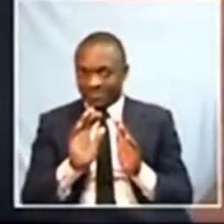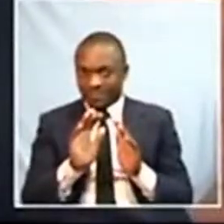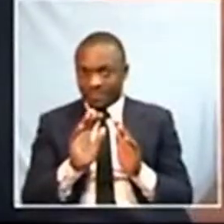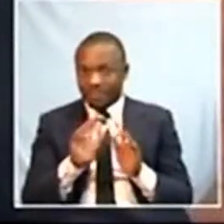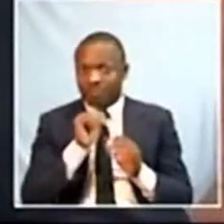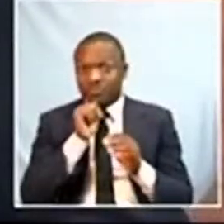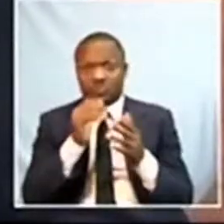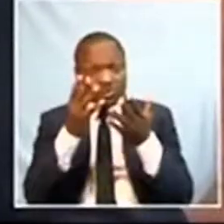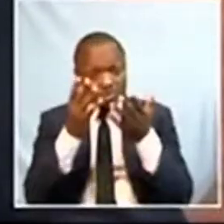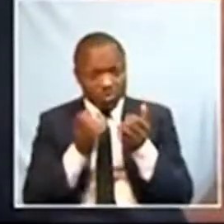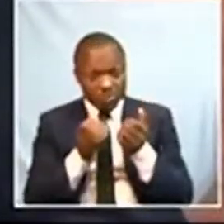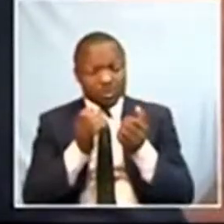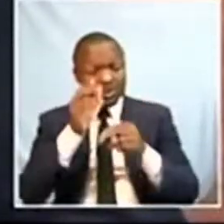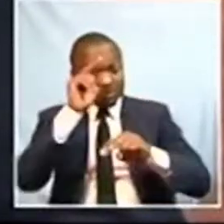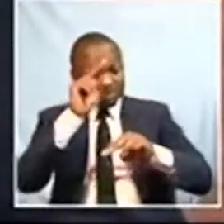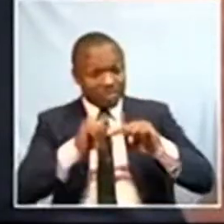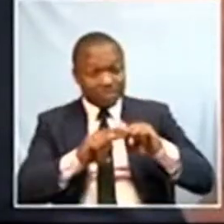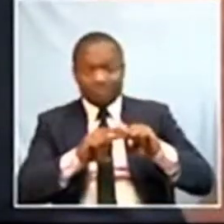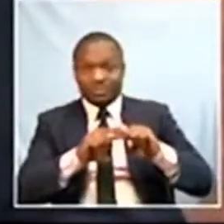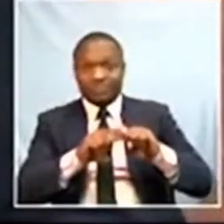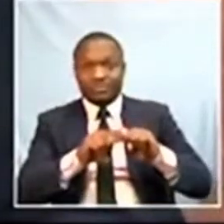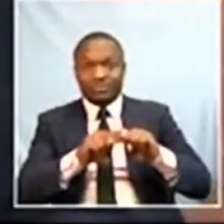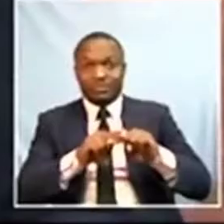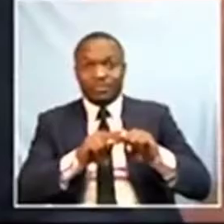not wanting to sit.